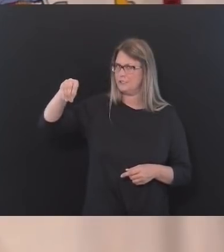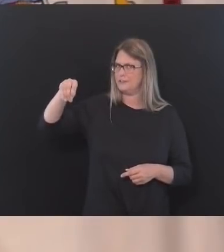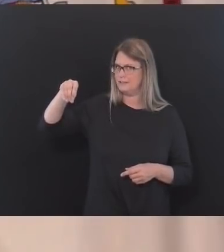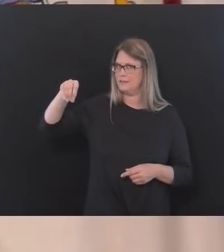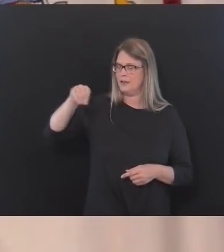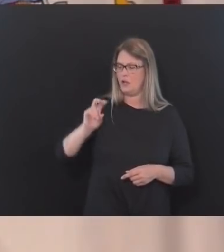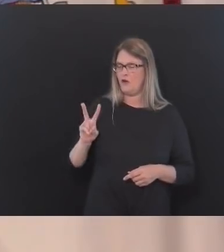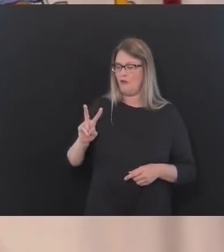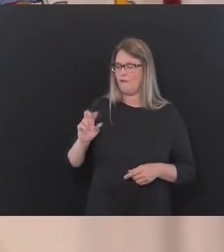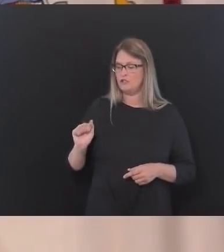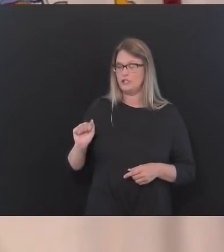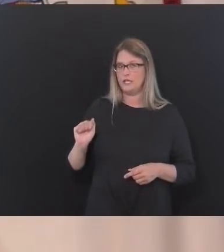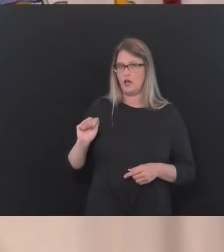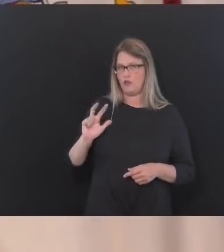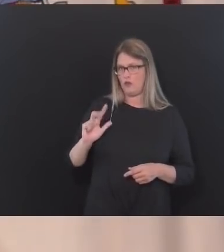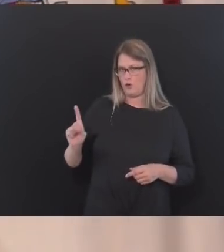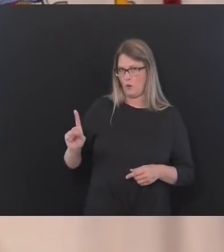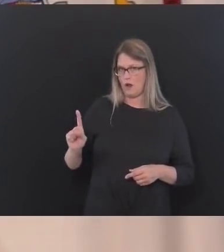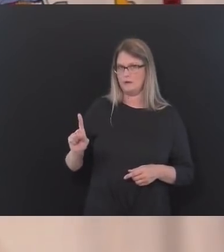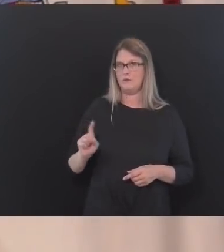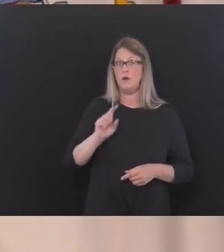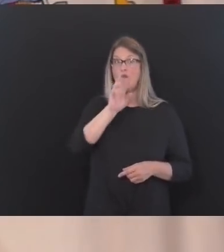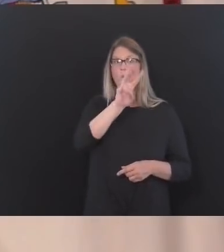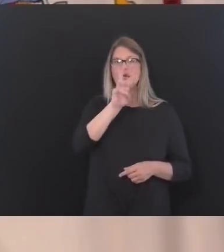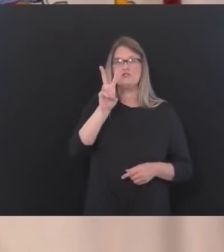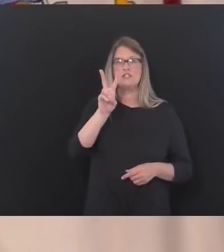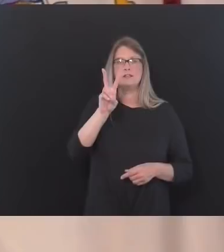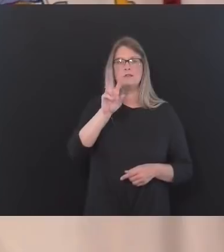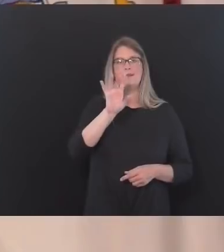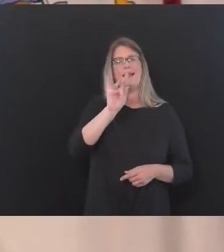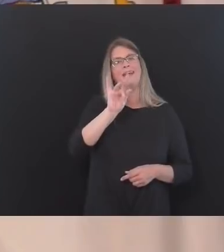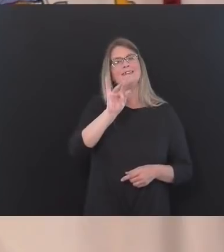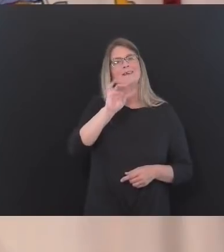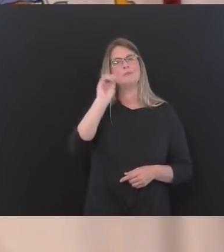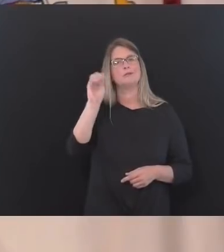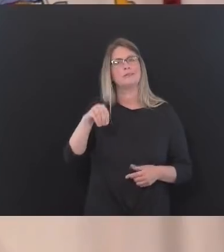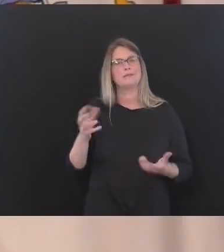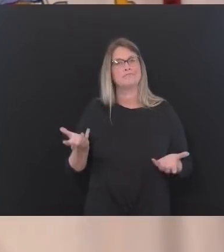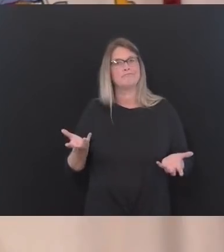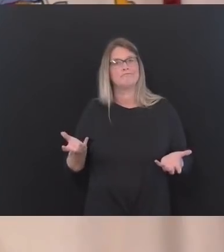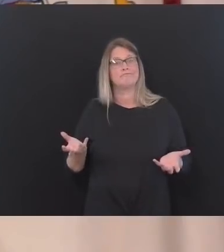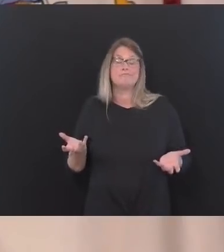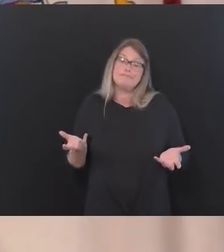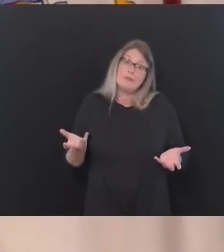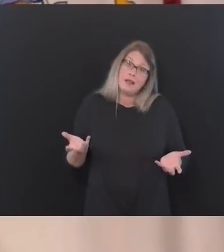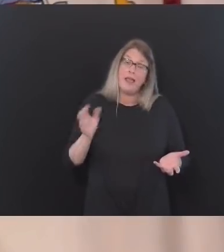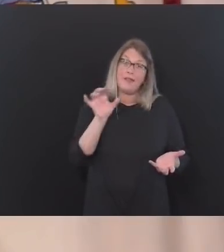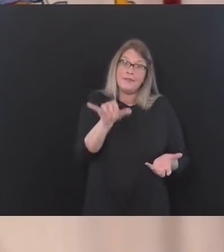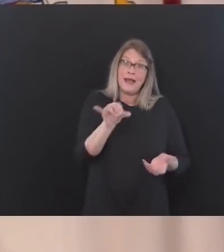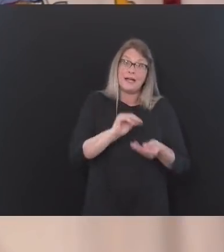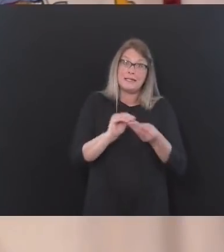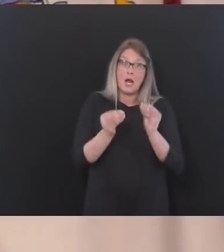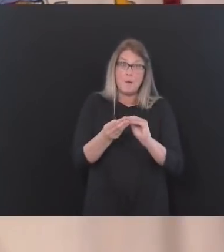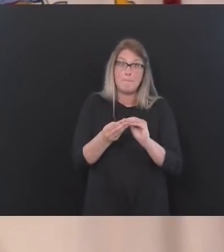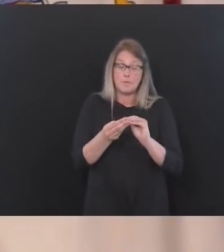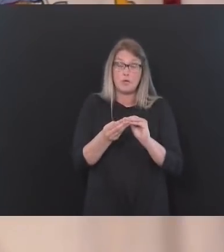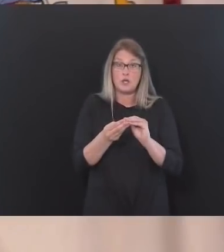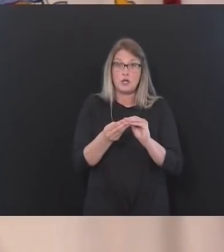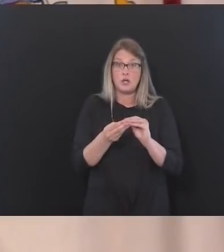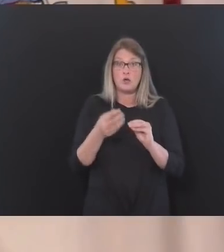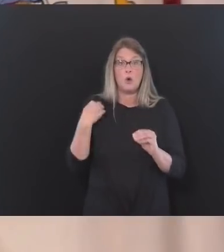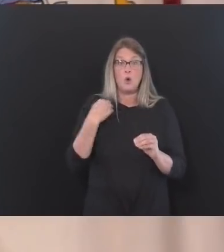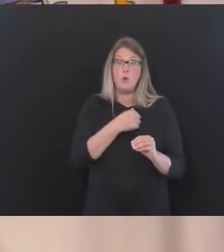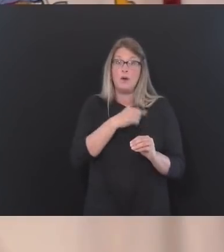Virginia 31, and West Virginia 18. So the number of tested, we're the